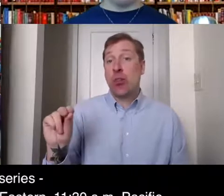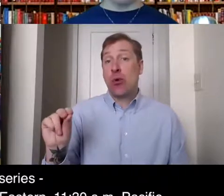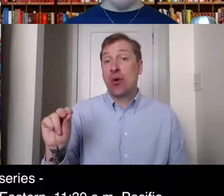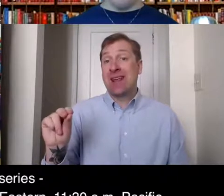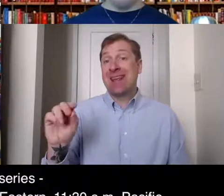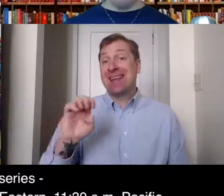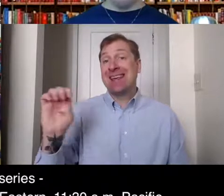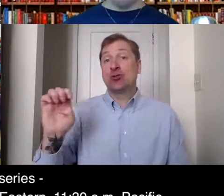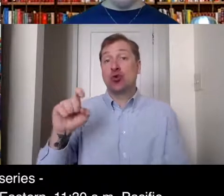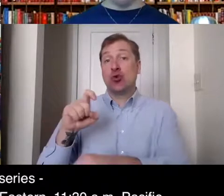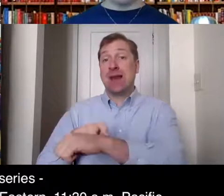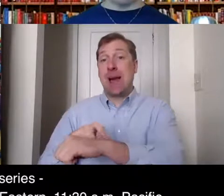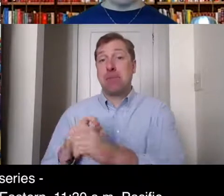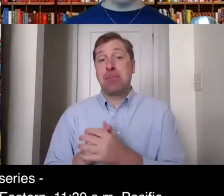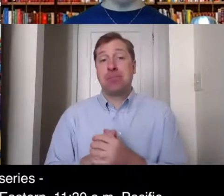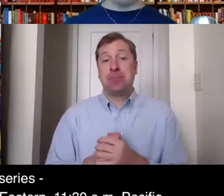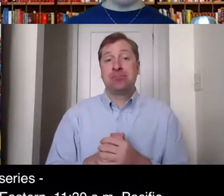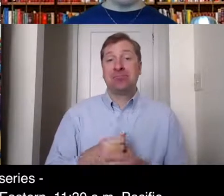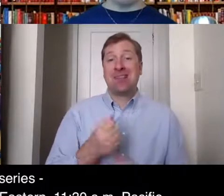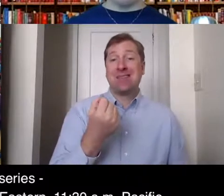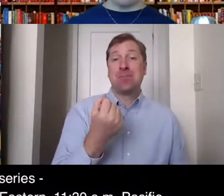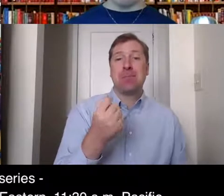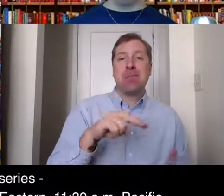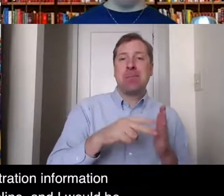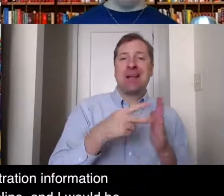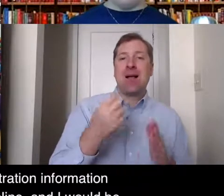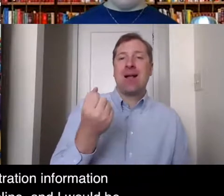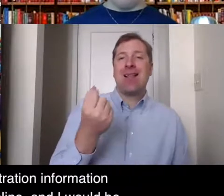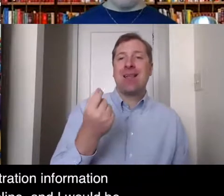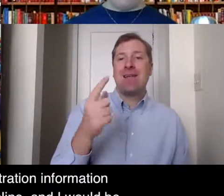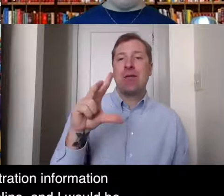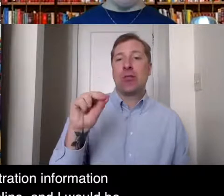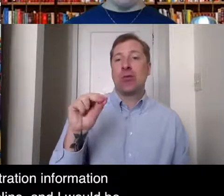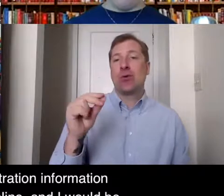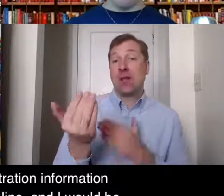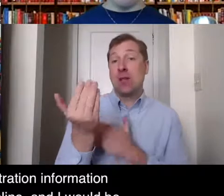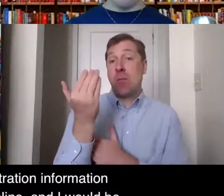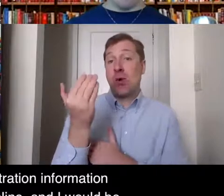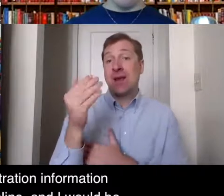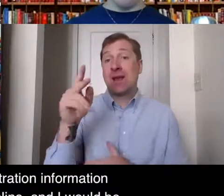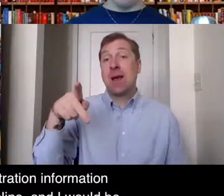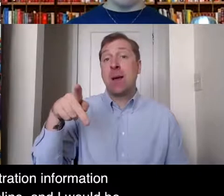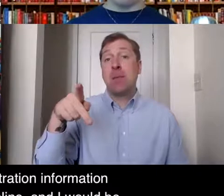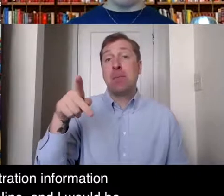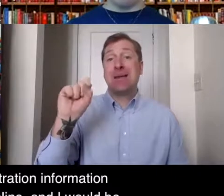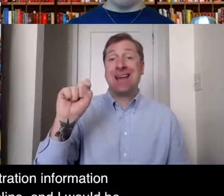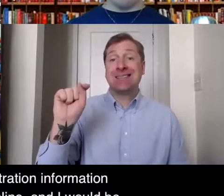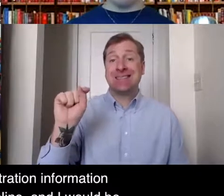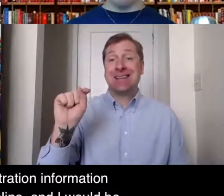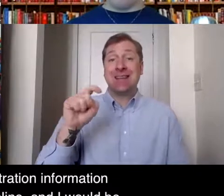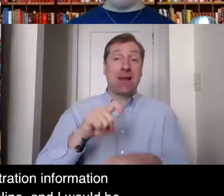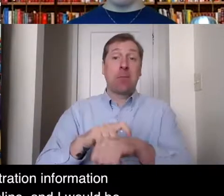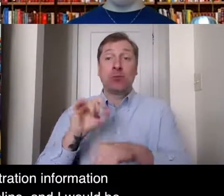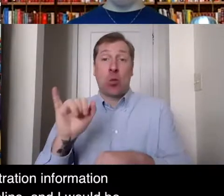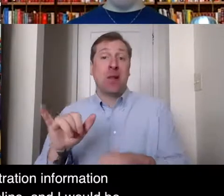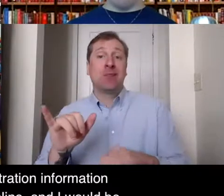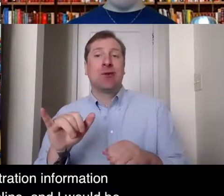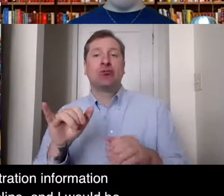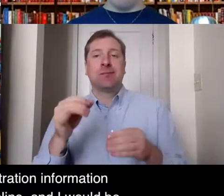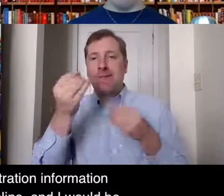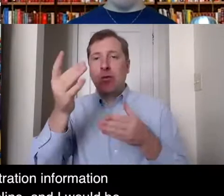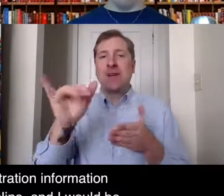2:30 p.m. Eastern, 11:30 a.m. Pacific, and there is registration information for that